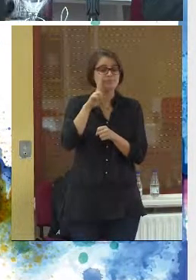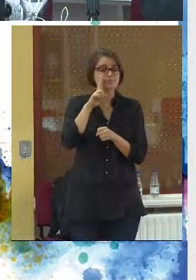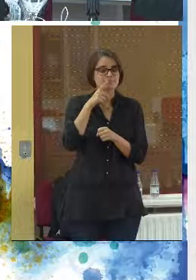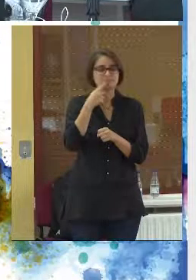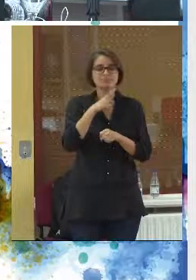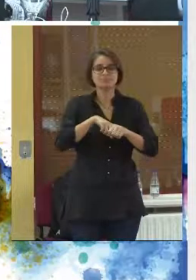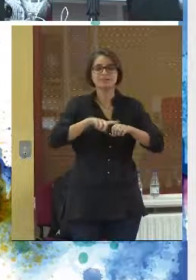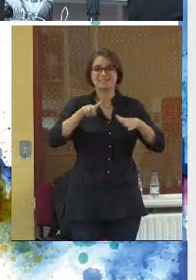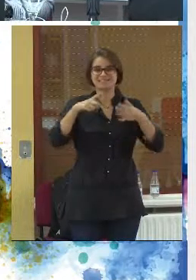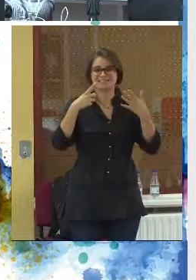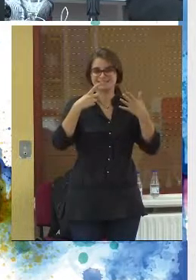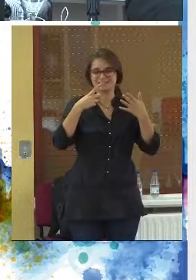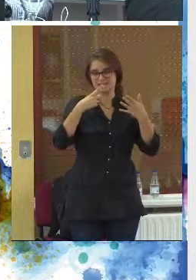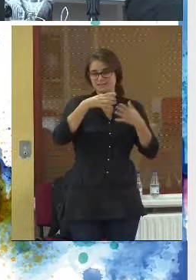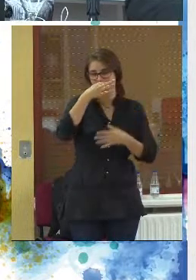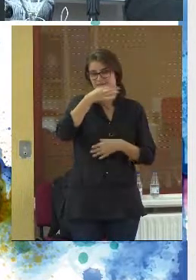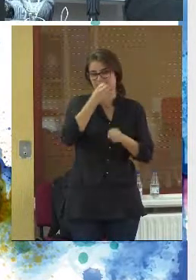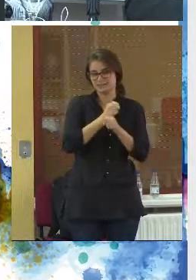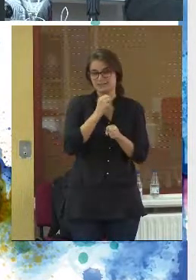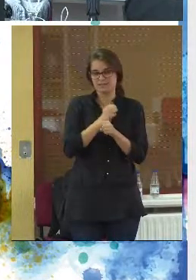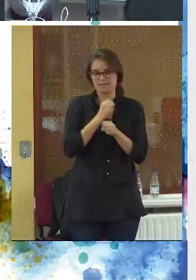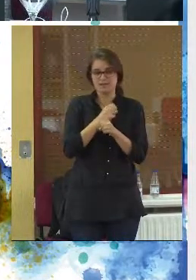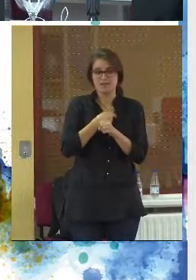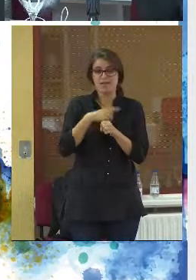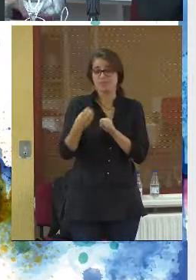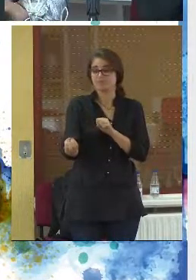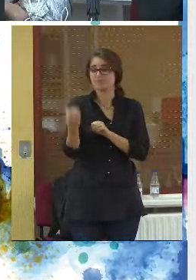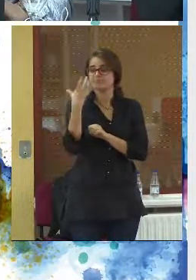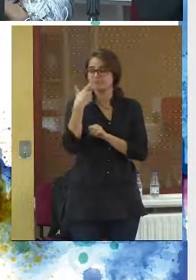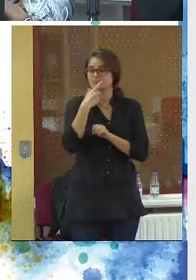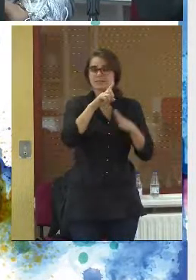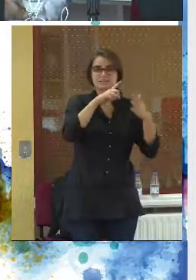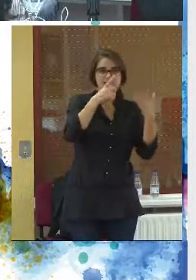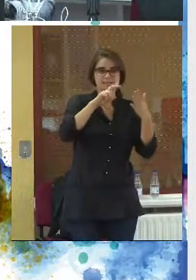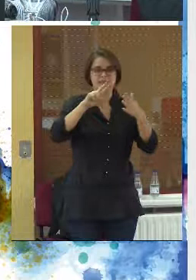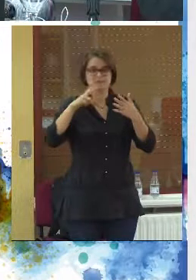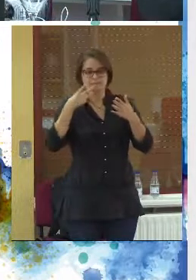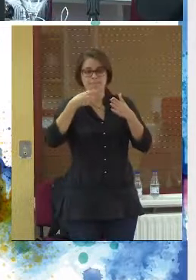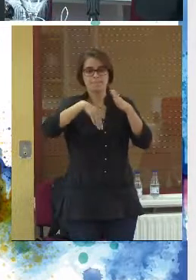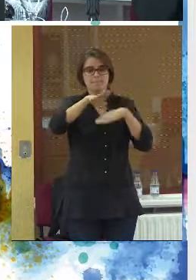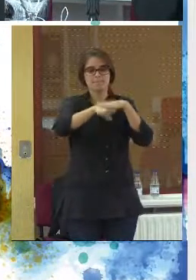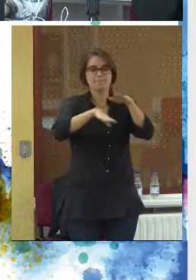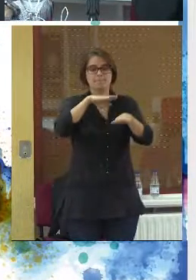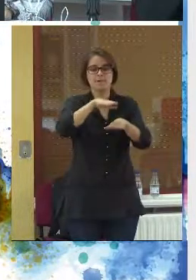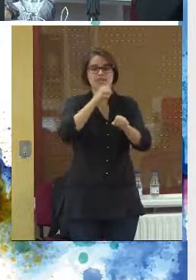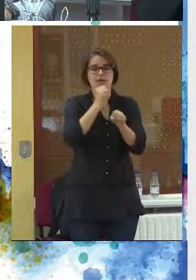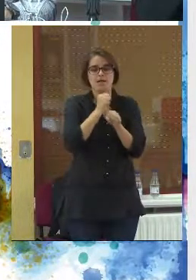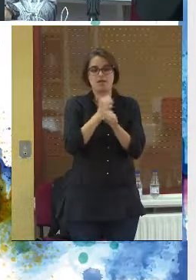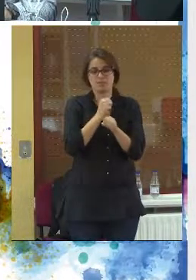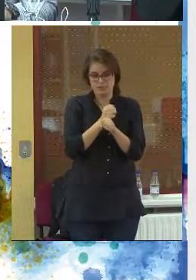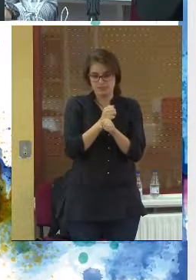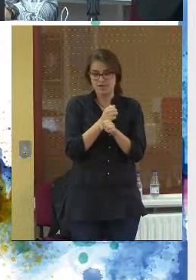employee, for example, had a task from 6 to 7. So these are the steps to do a